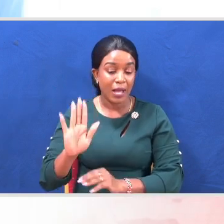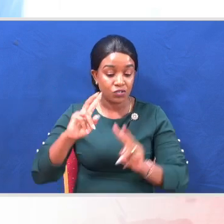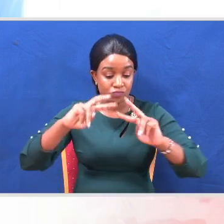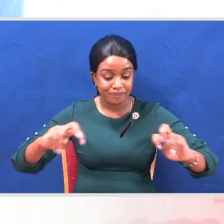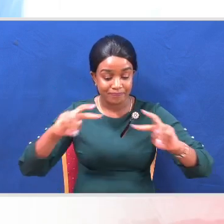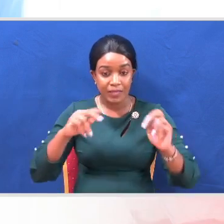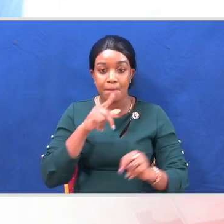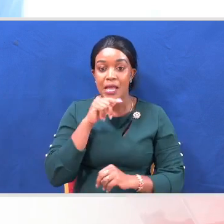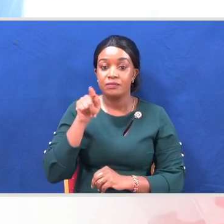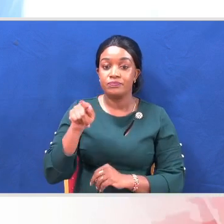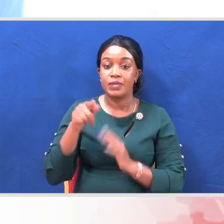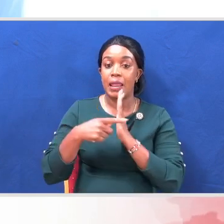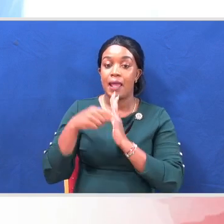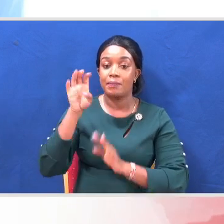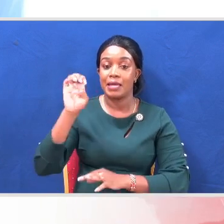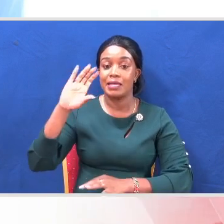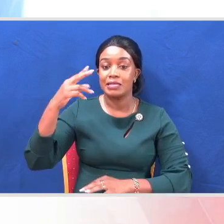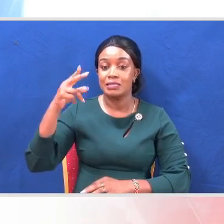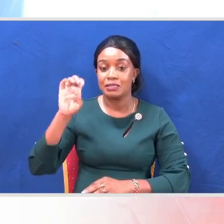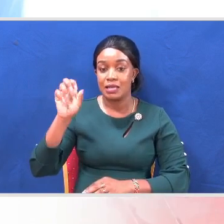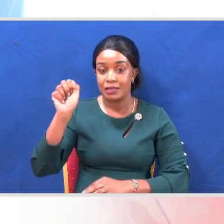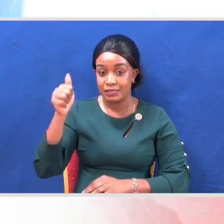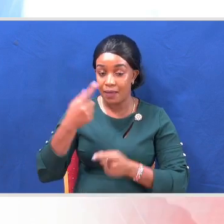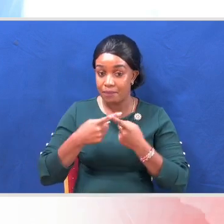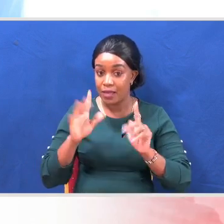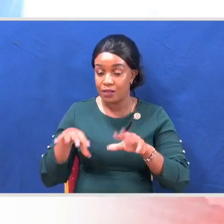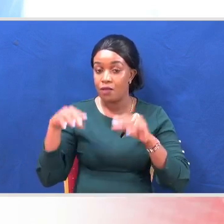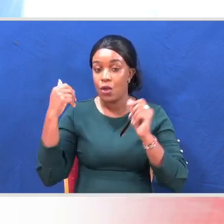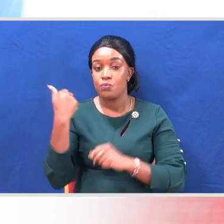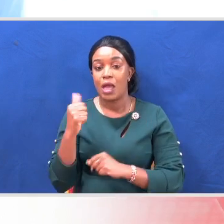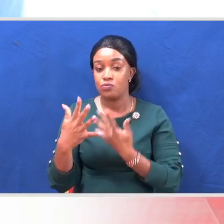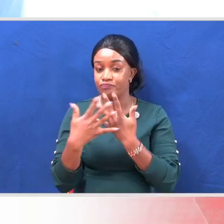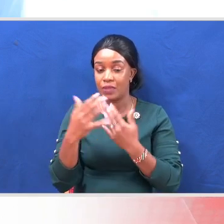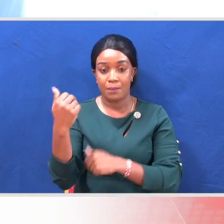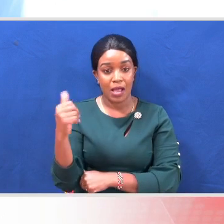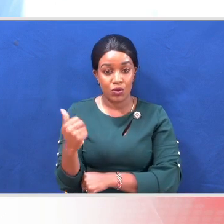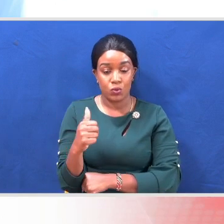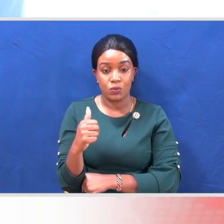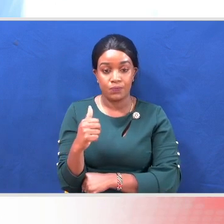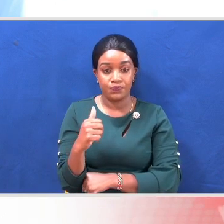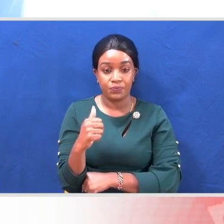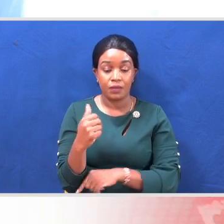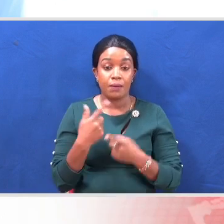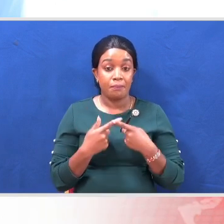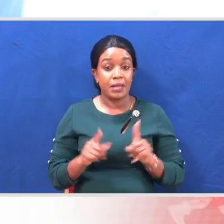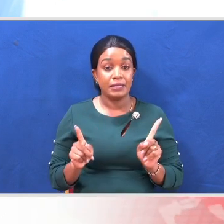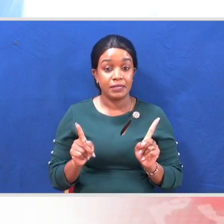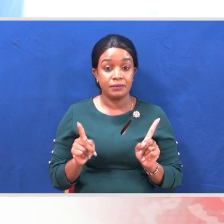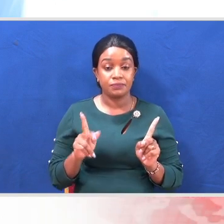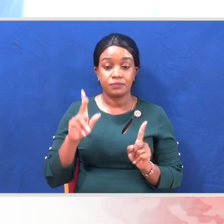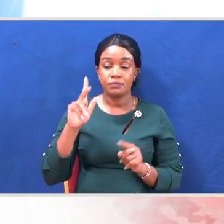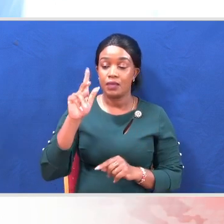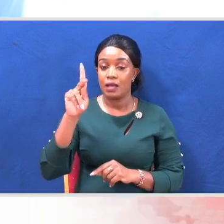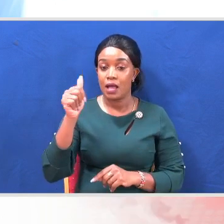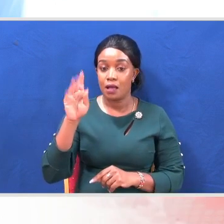But he hasn't been arrested yet. He's still at large. Not so lucky, however, is Kasipul Kabondo